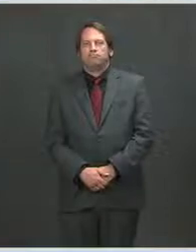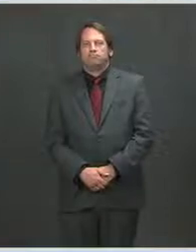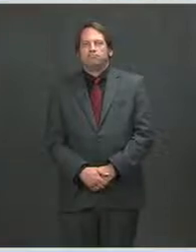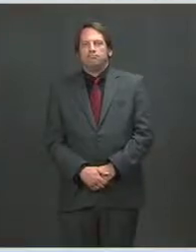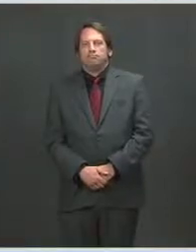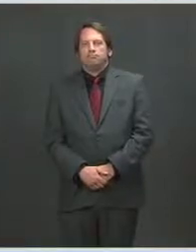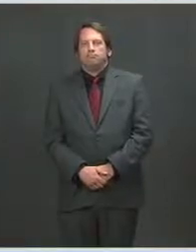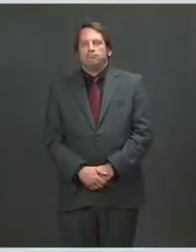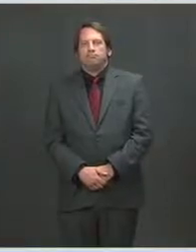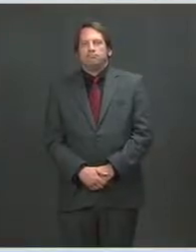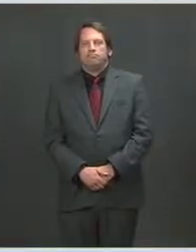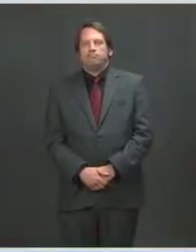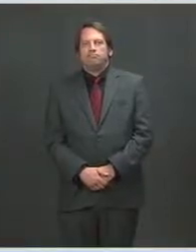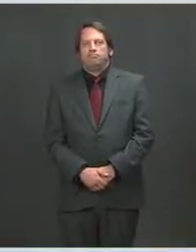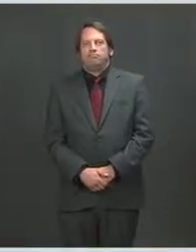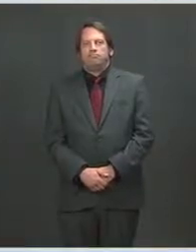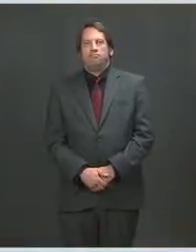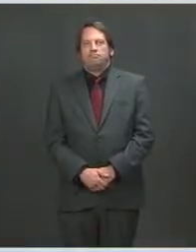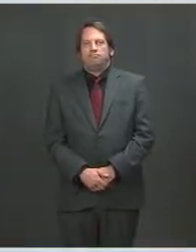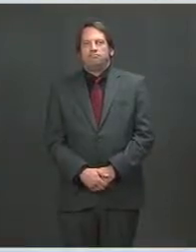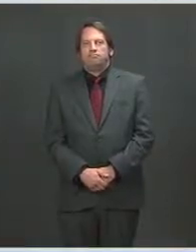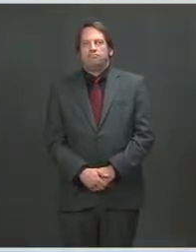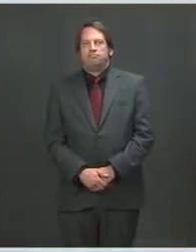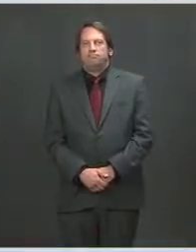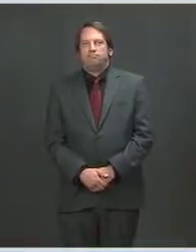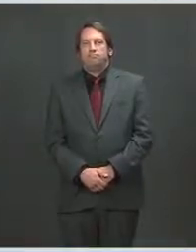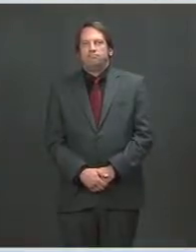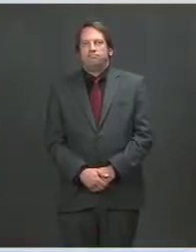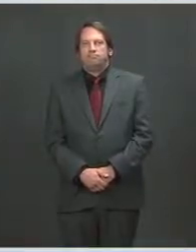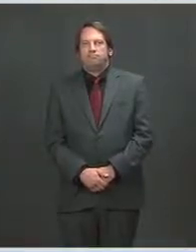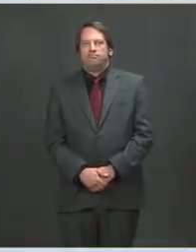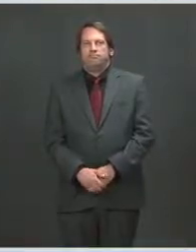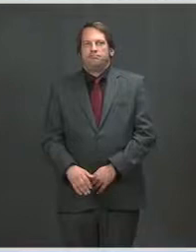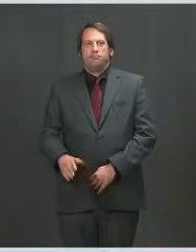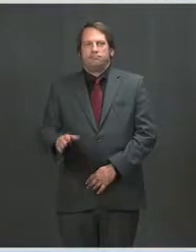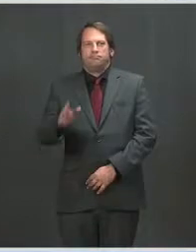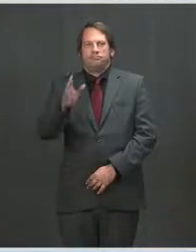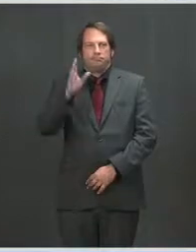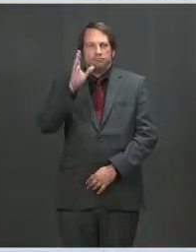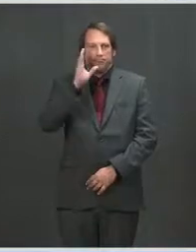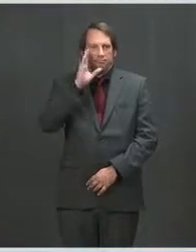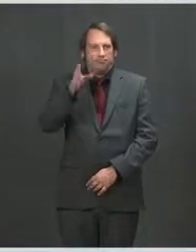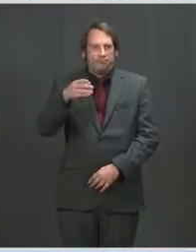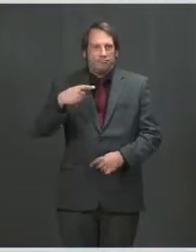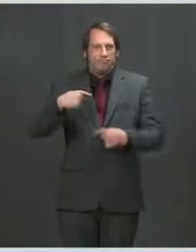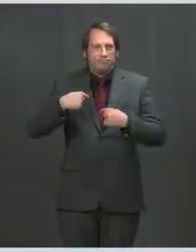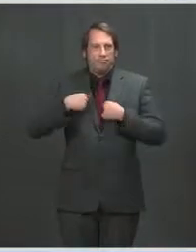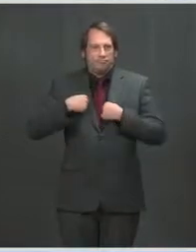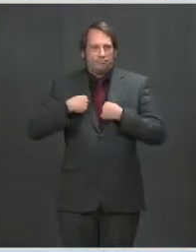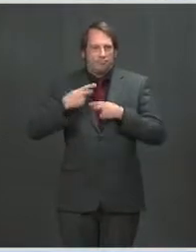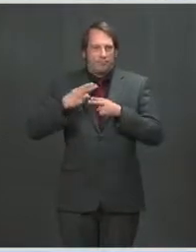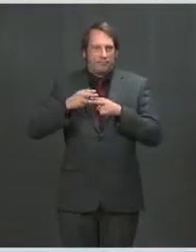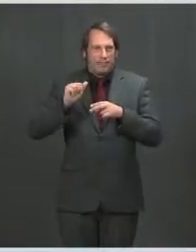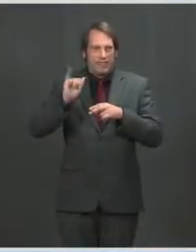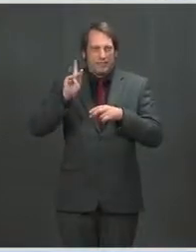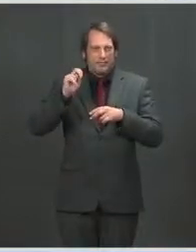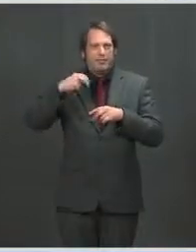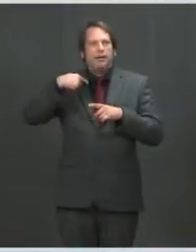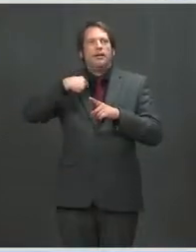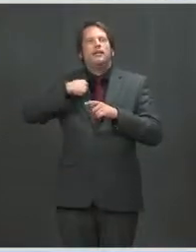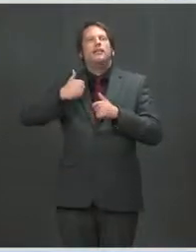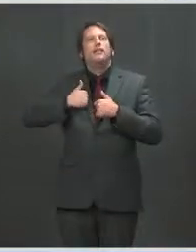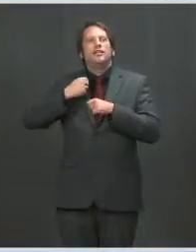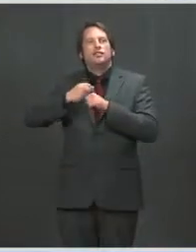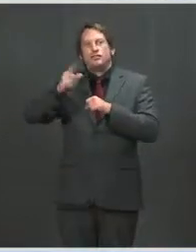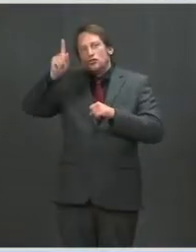Hello, my name is Ryzen Hazen. I'm a Dodea student living overseas in Ramstein, Germany. Earlier this year, I was very fortunate to be